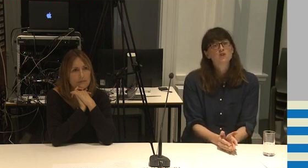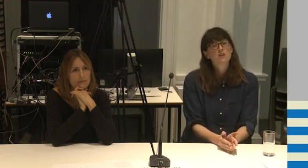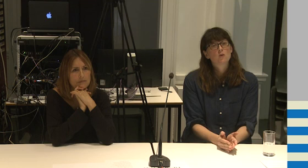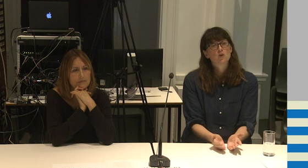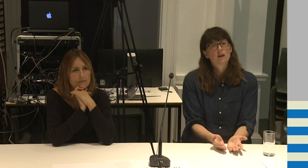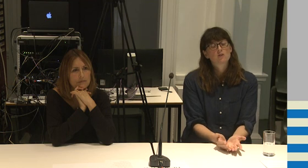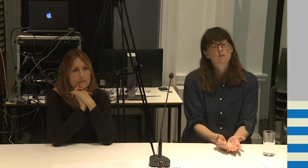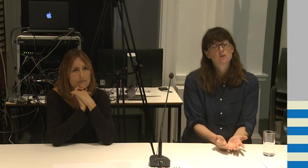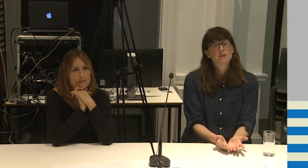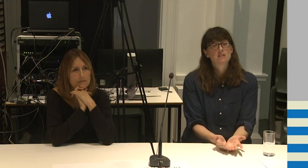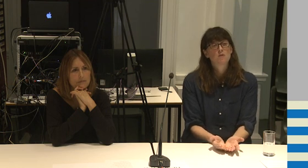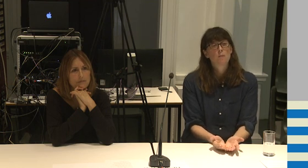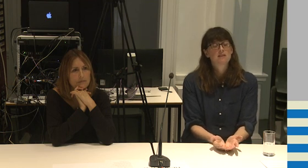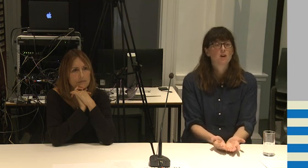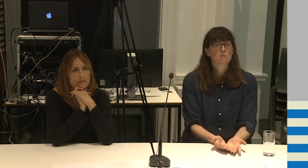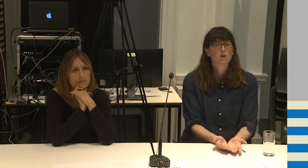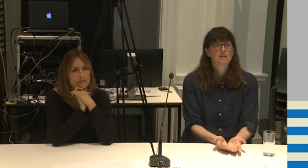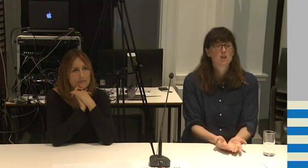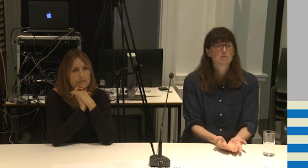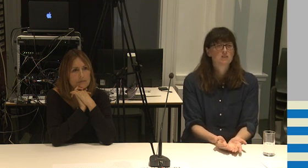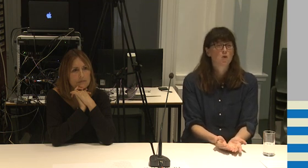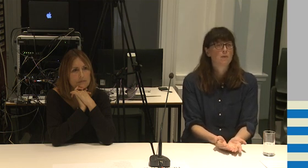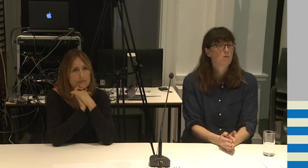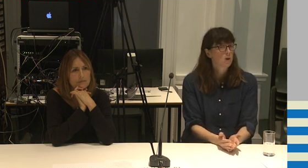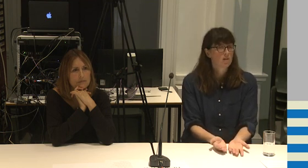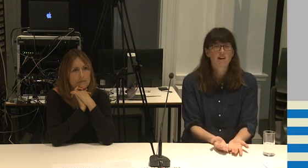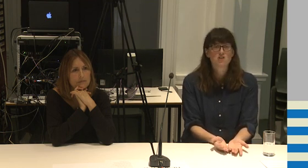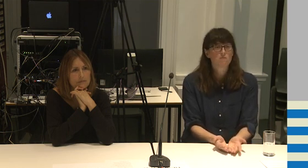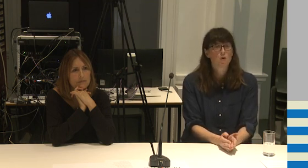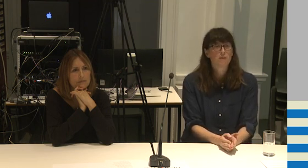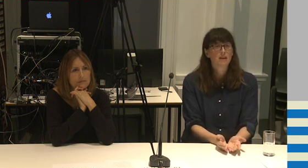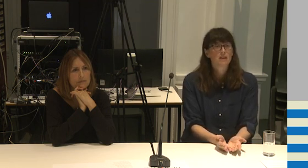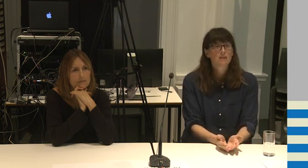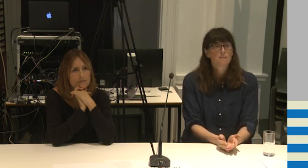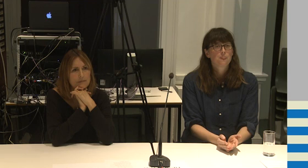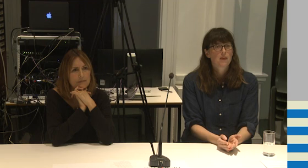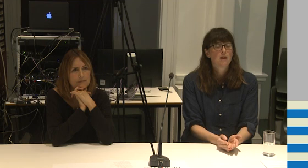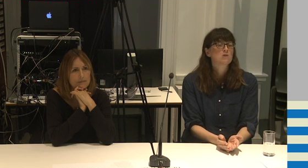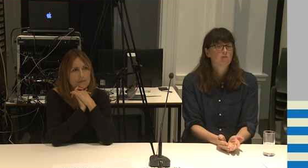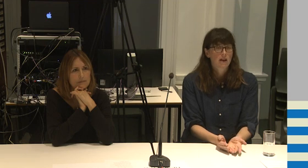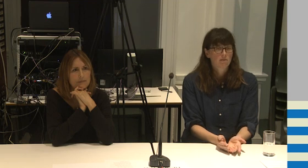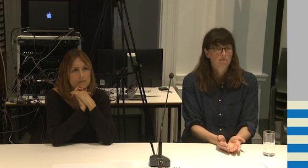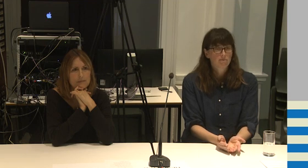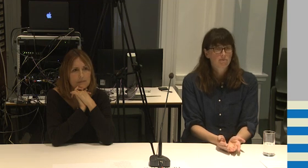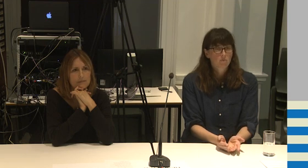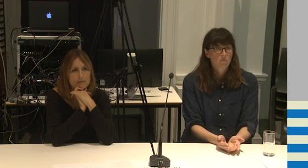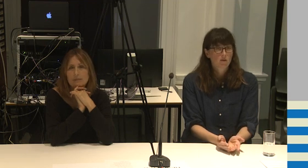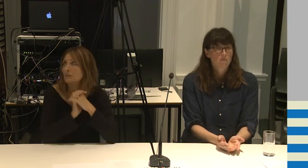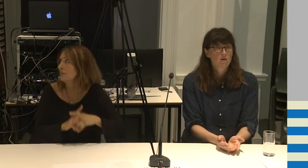But when the studio took that responsibility for me and started booking interpreters for me, we will arrange them for me. It was